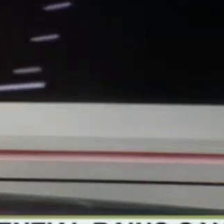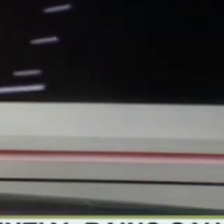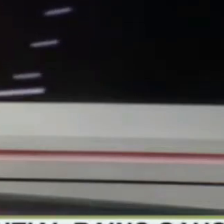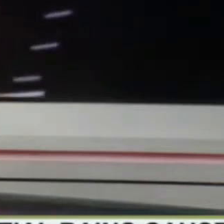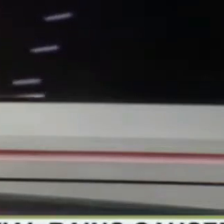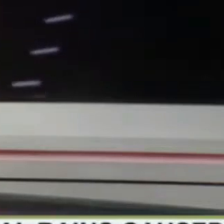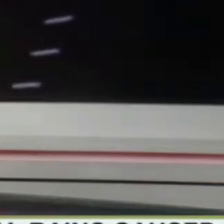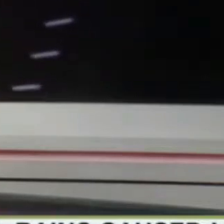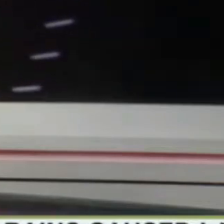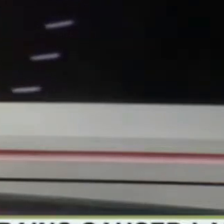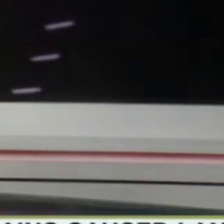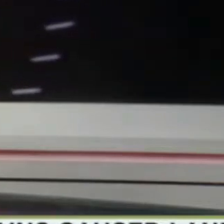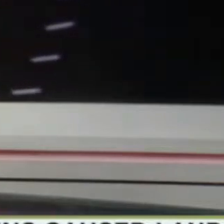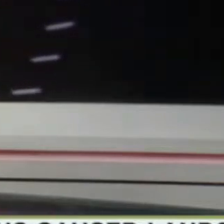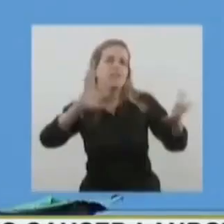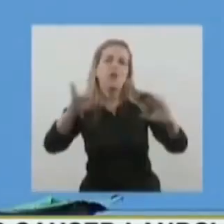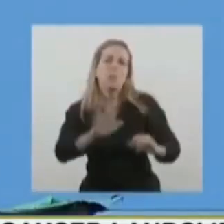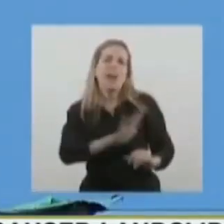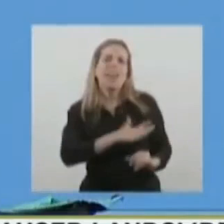President Alberto Fernández.